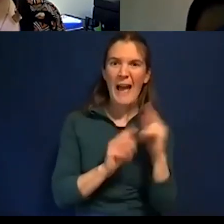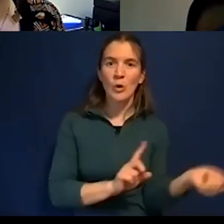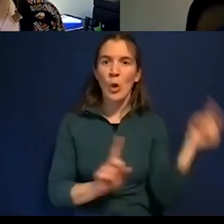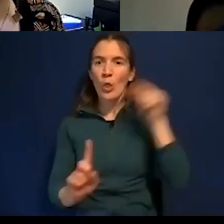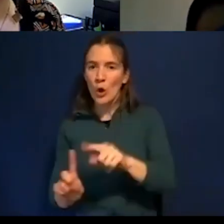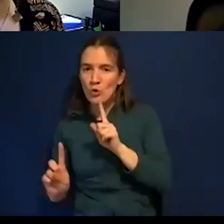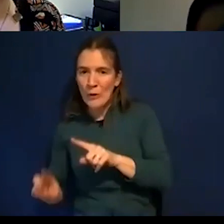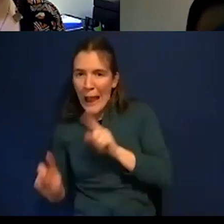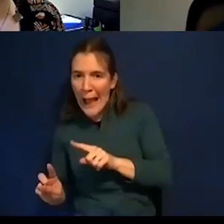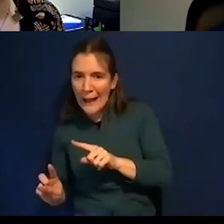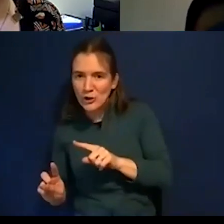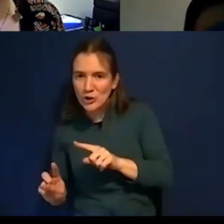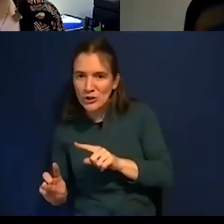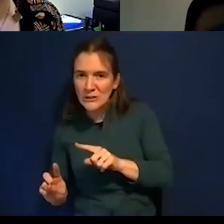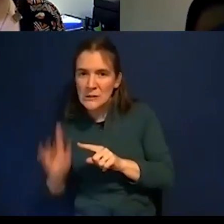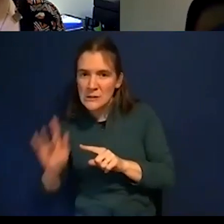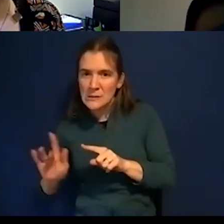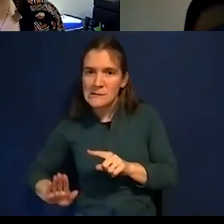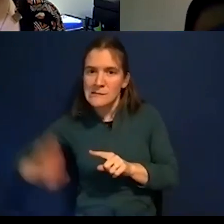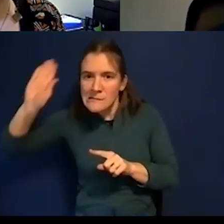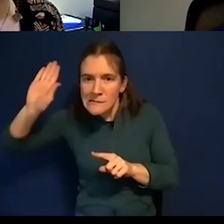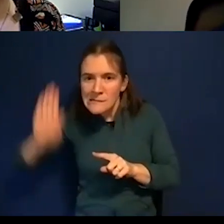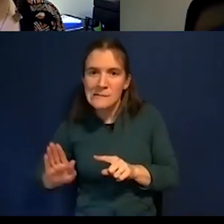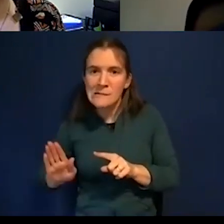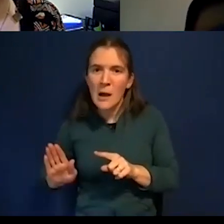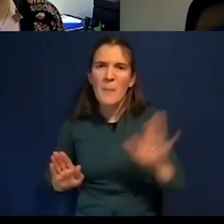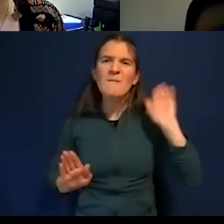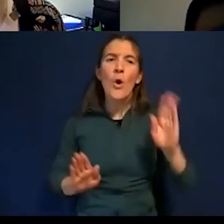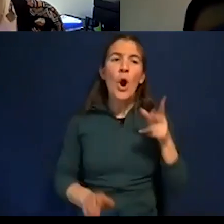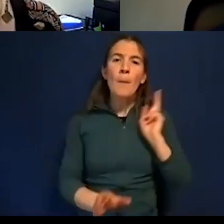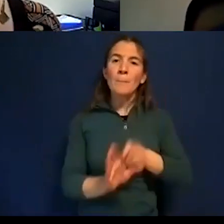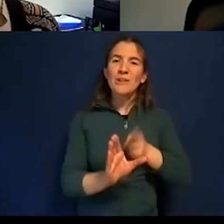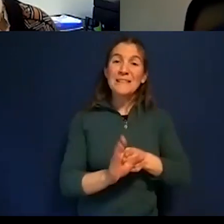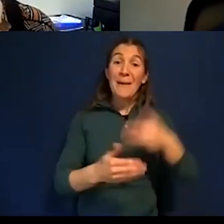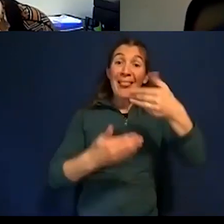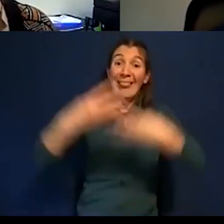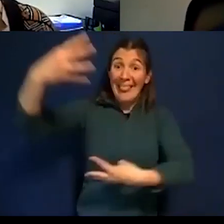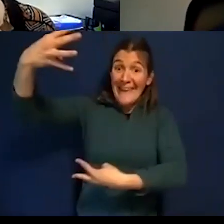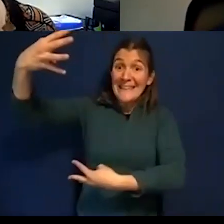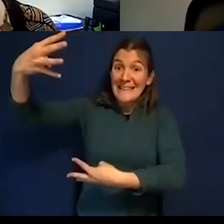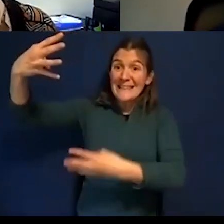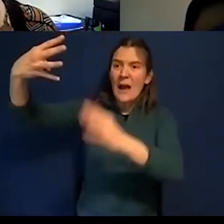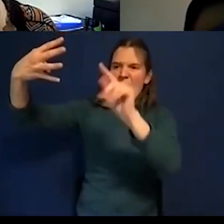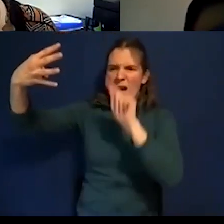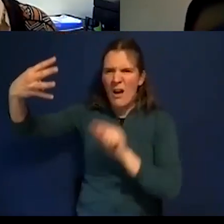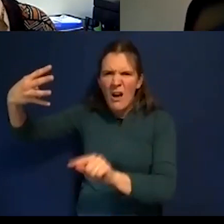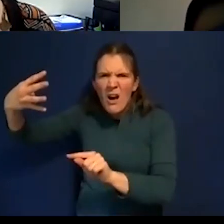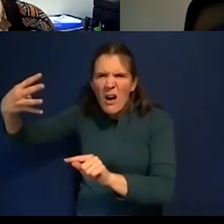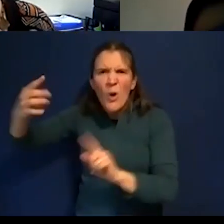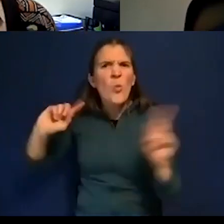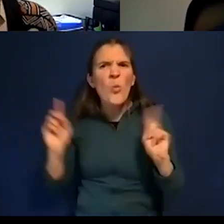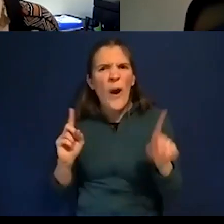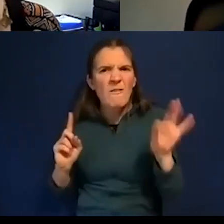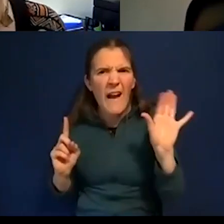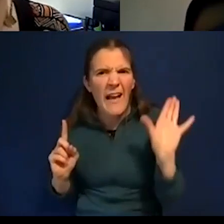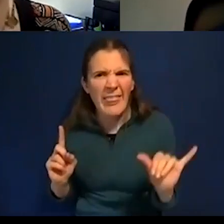versus been the participant box. Where remember all the blue hands used to be up in that box? You know, Gary, I think